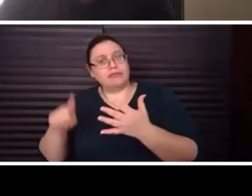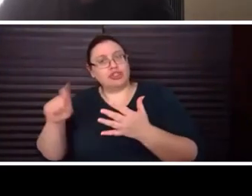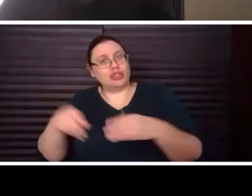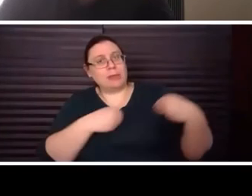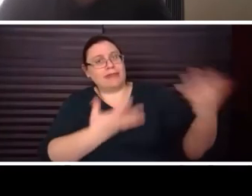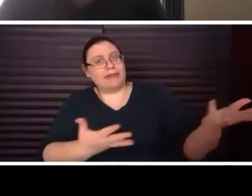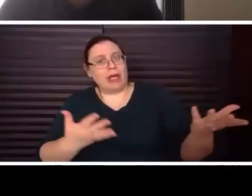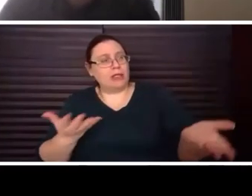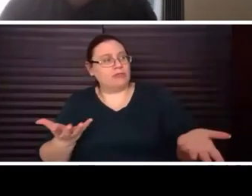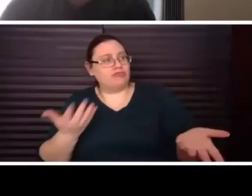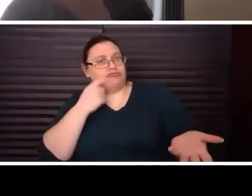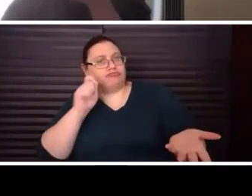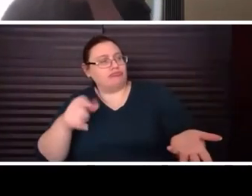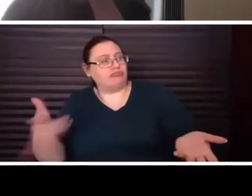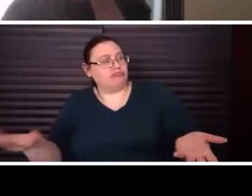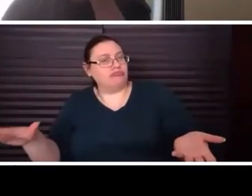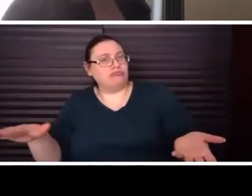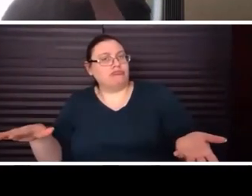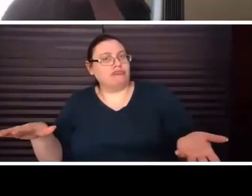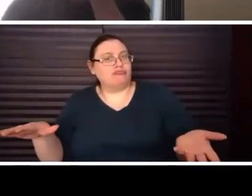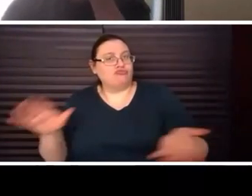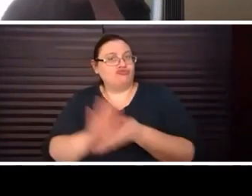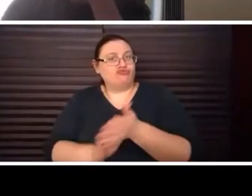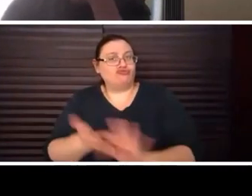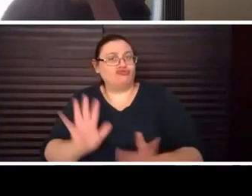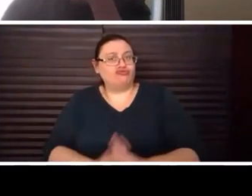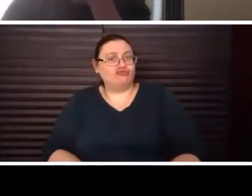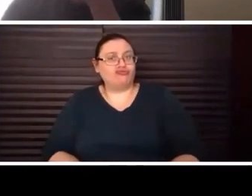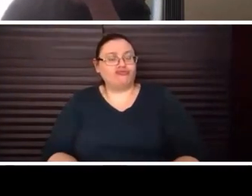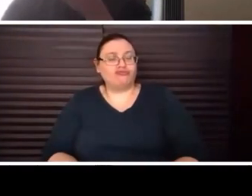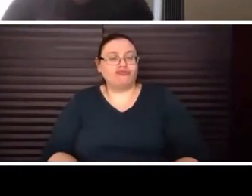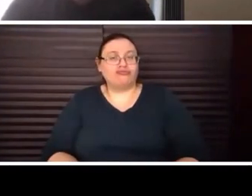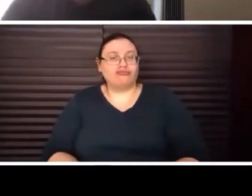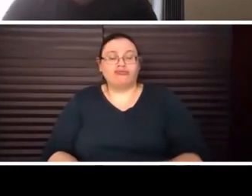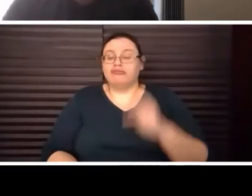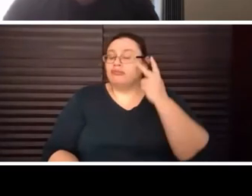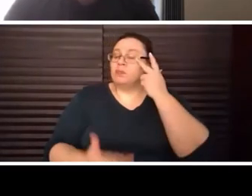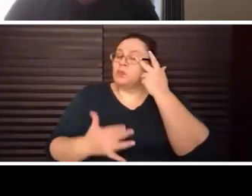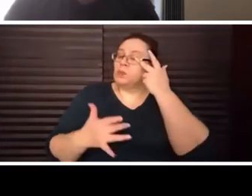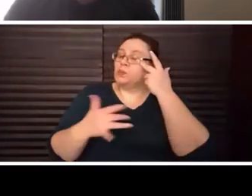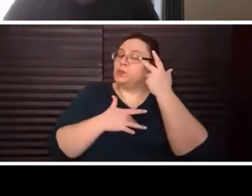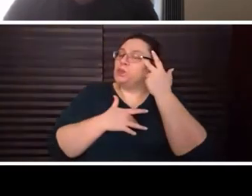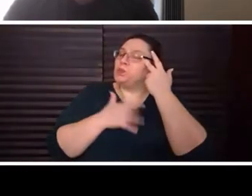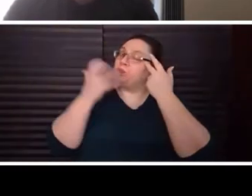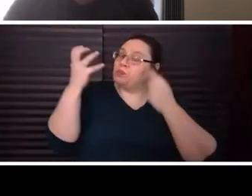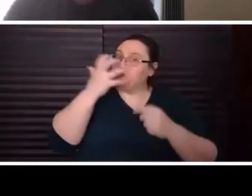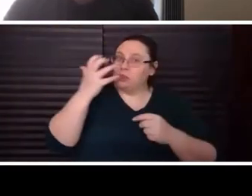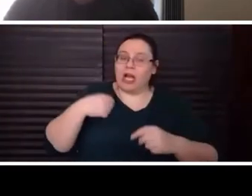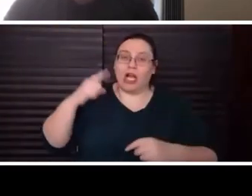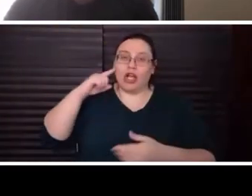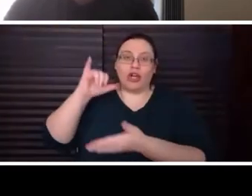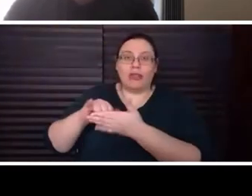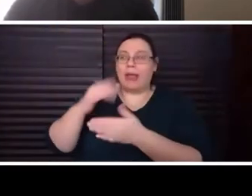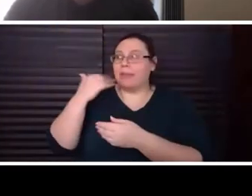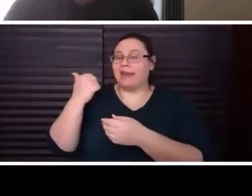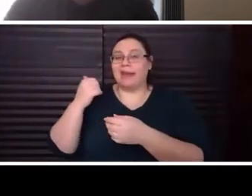for you. So that's that. That was really powerful for me to hear, because, you know, as